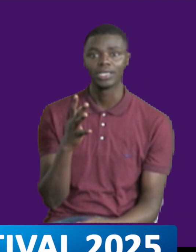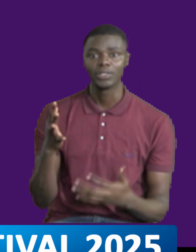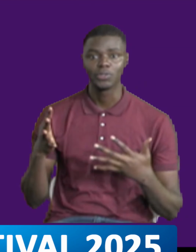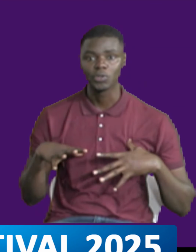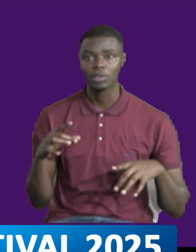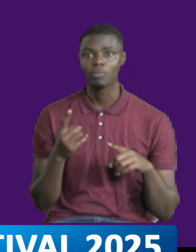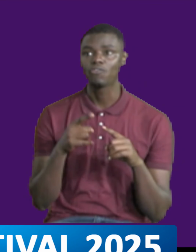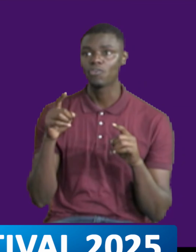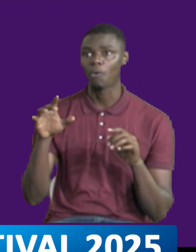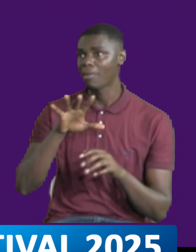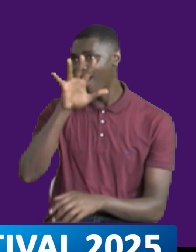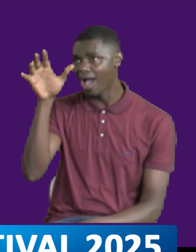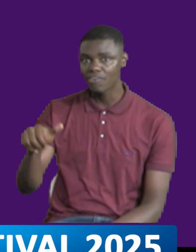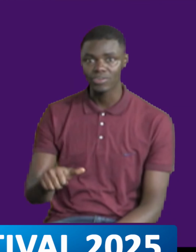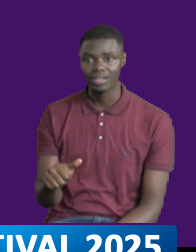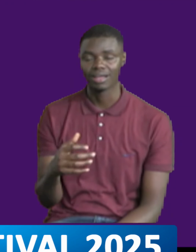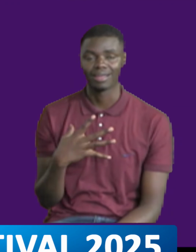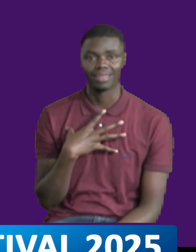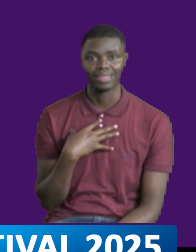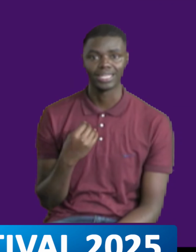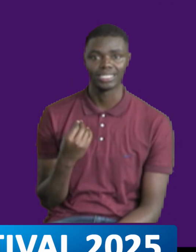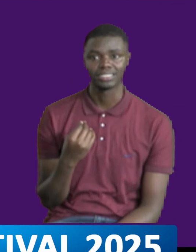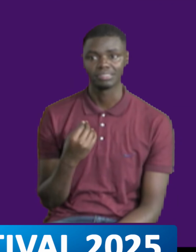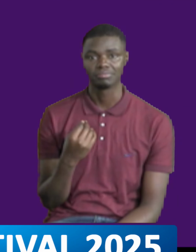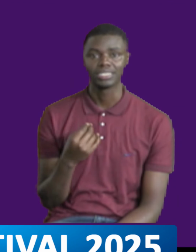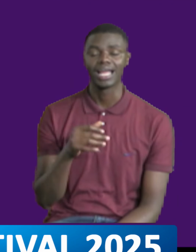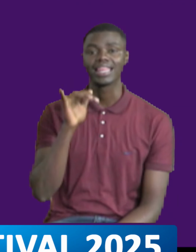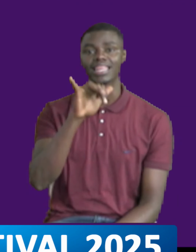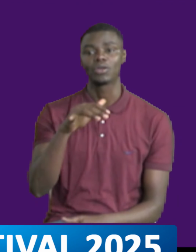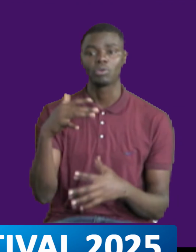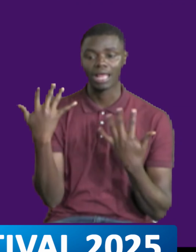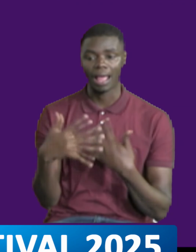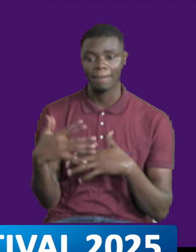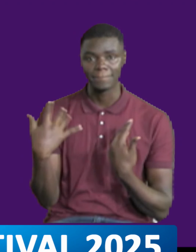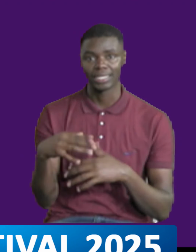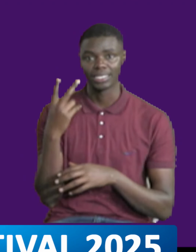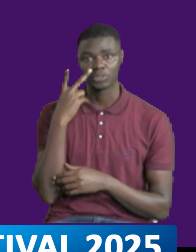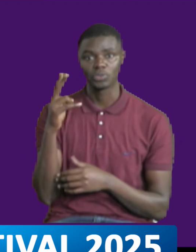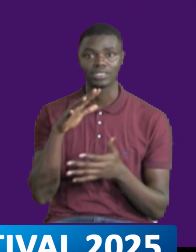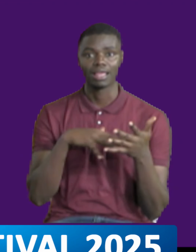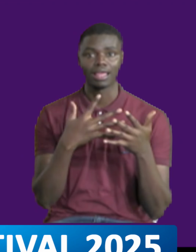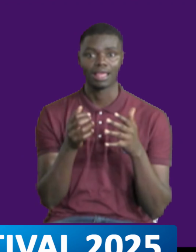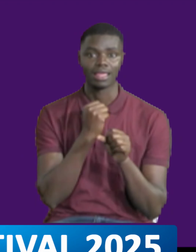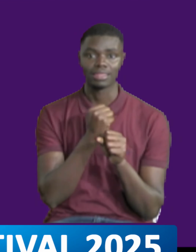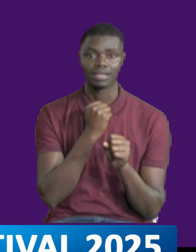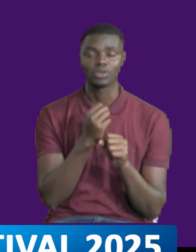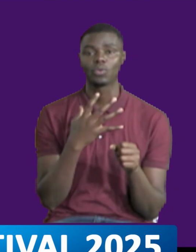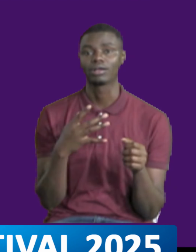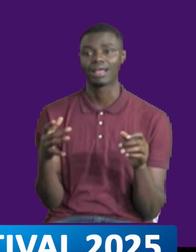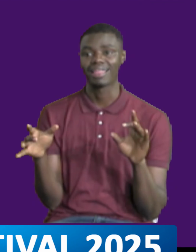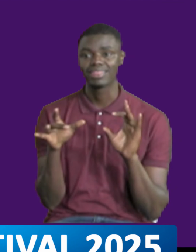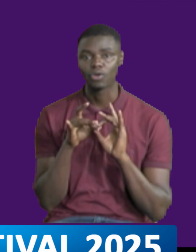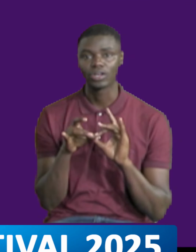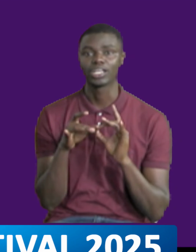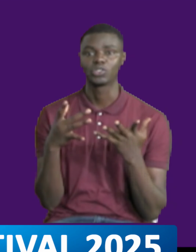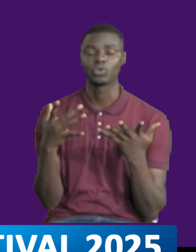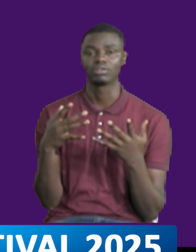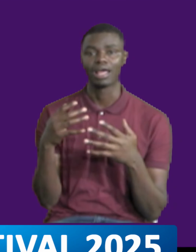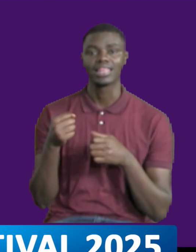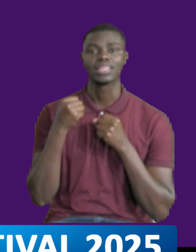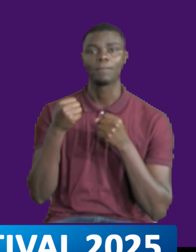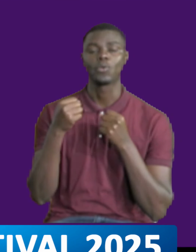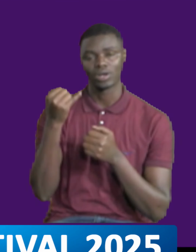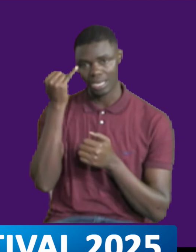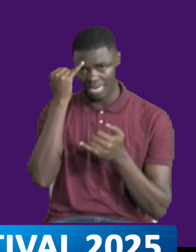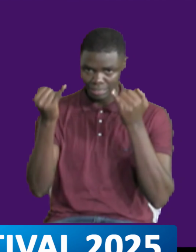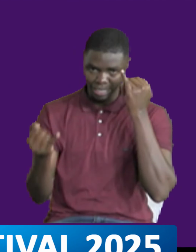people from all over Africa, and it was amazing to see the networks, the connections, the bold ideas that